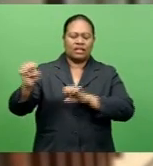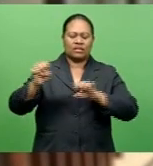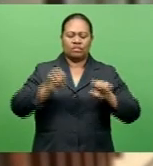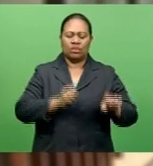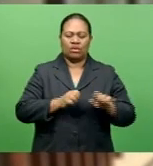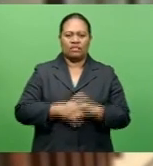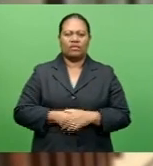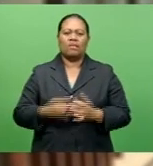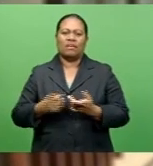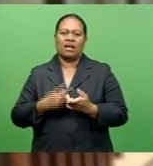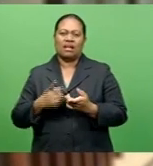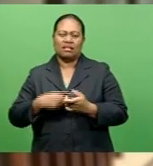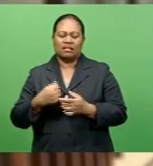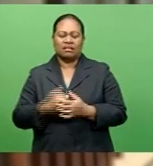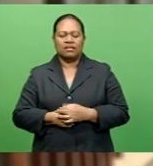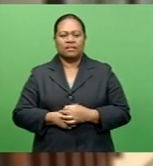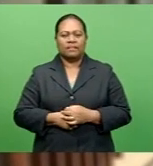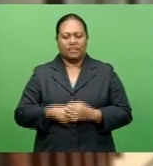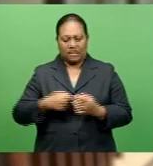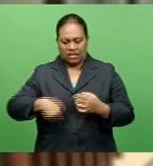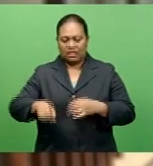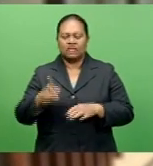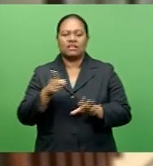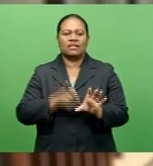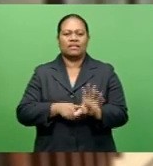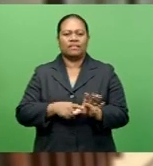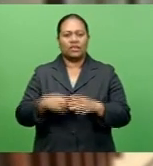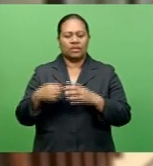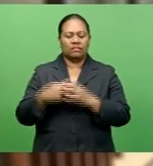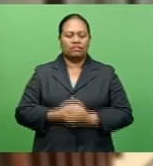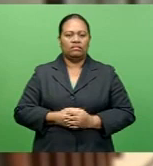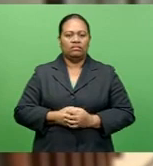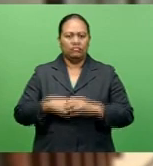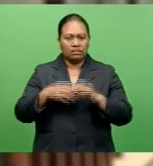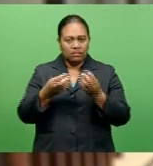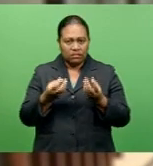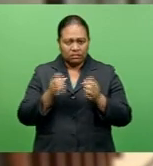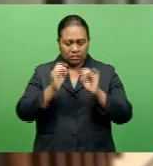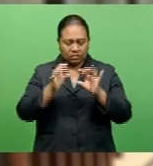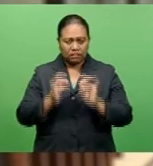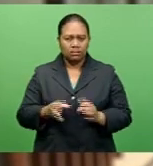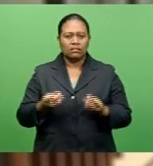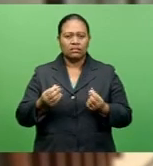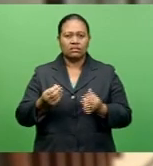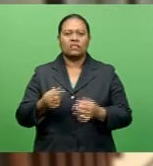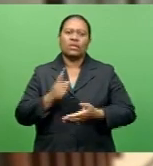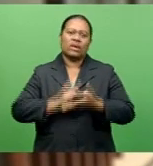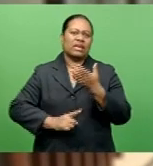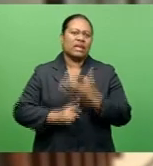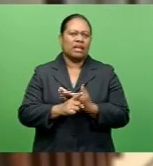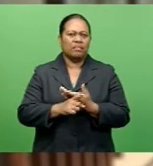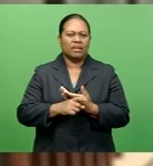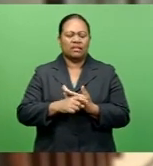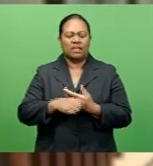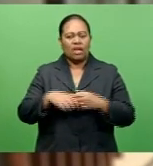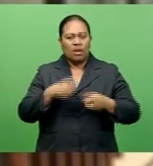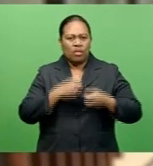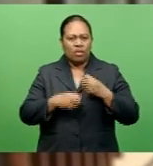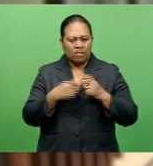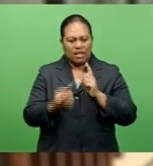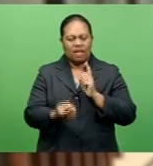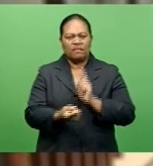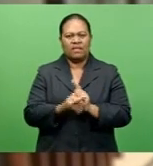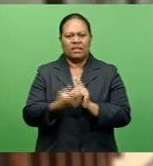talked about limiting steel production this year. The Aussie dollar also faces domestic risks next week when the Reserve Bank of Australia holds